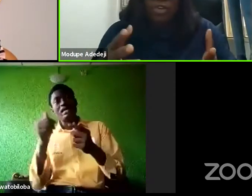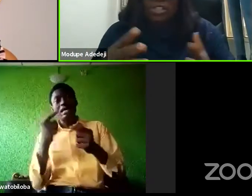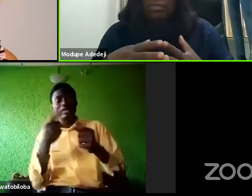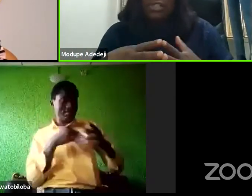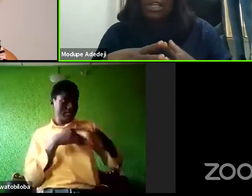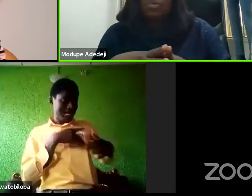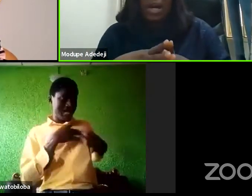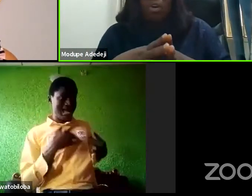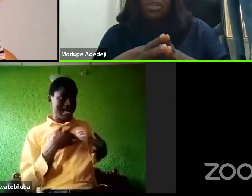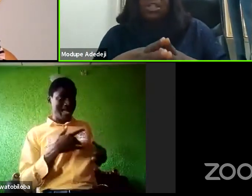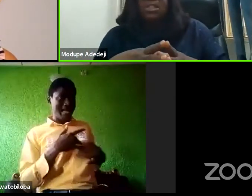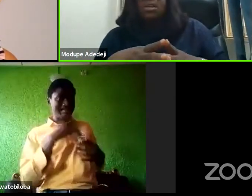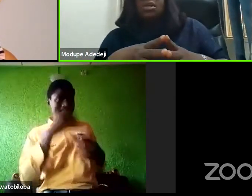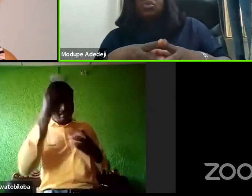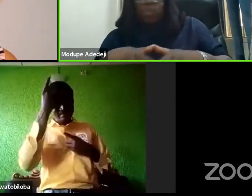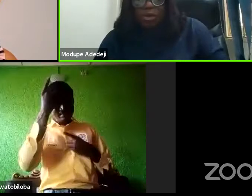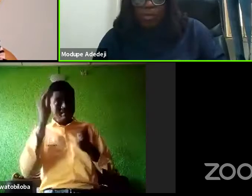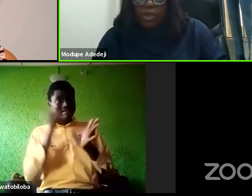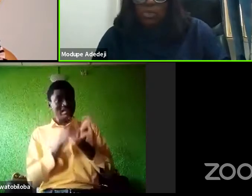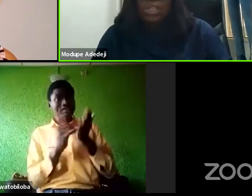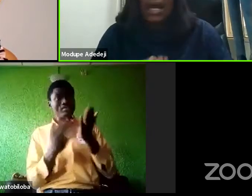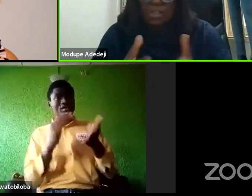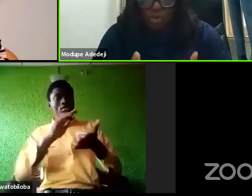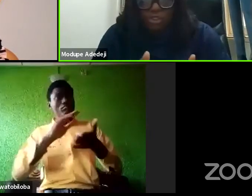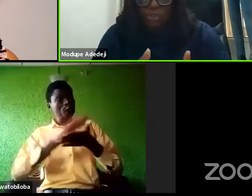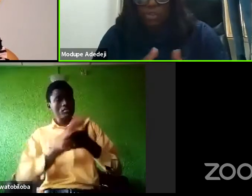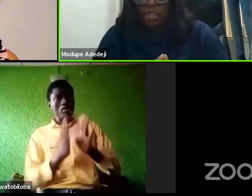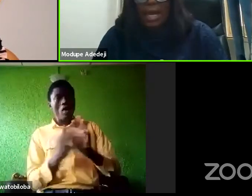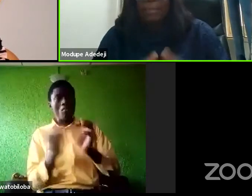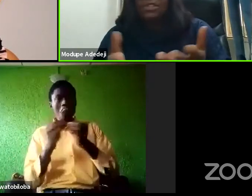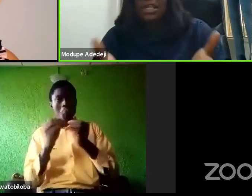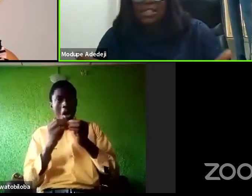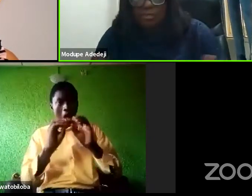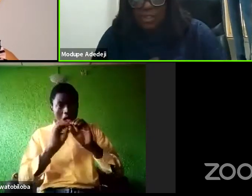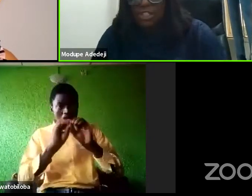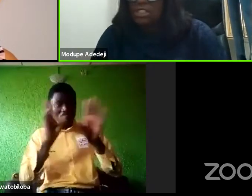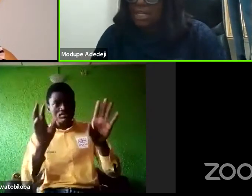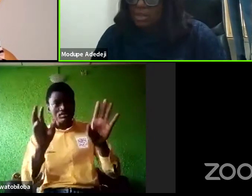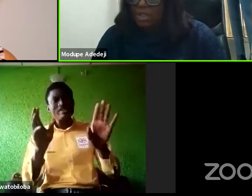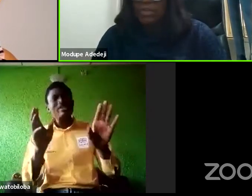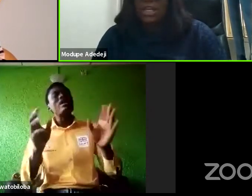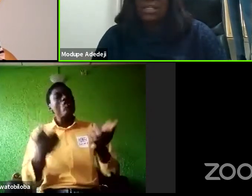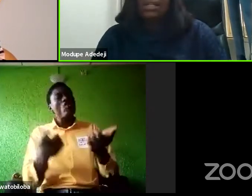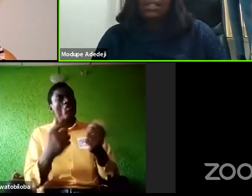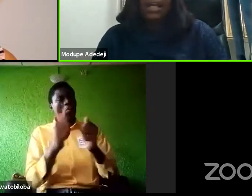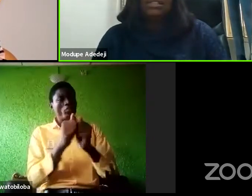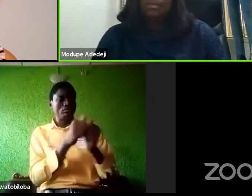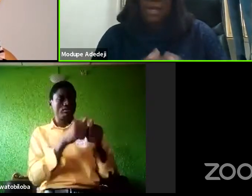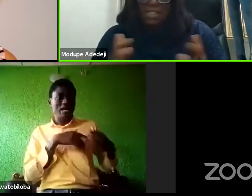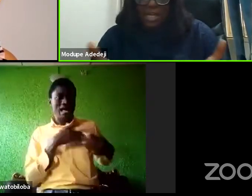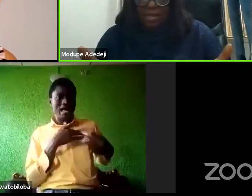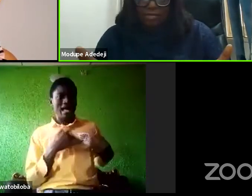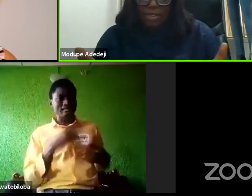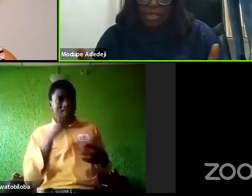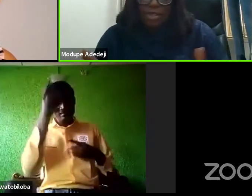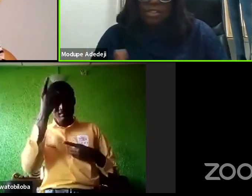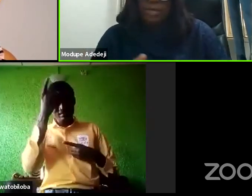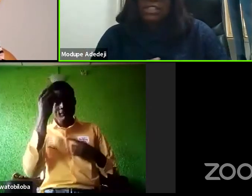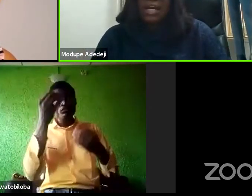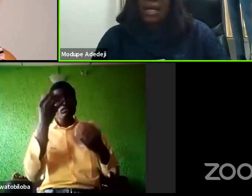become obvious in patients who are coming in to menopause with a heart condition, hypertensive patients and all of that. Then